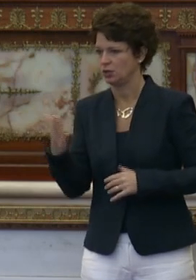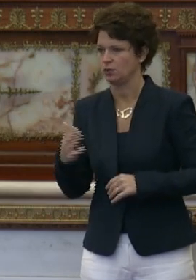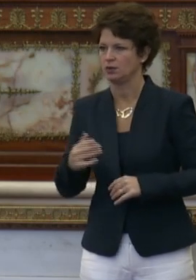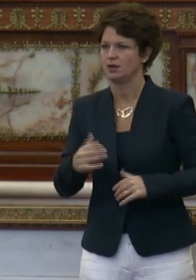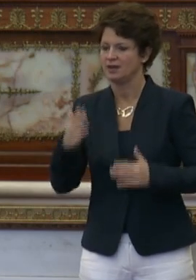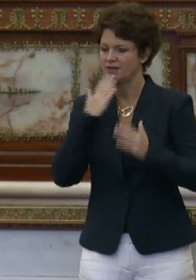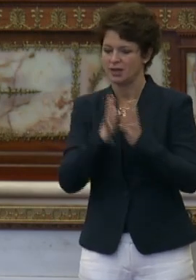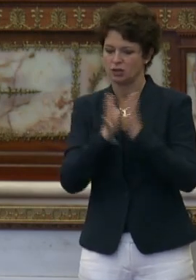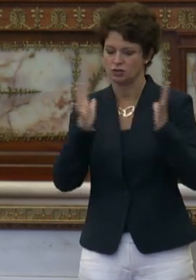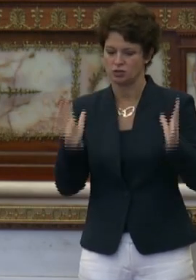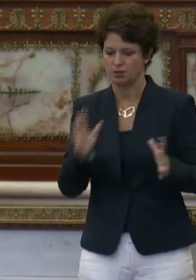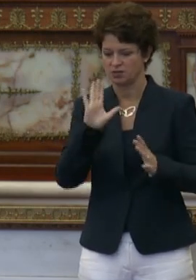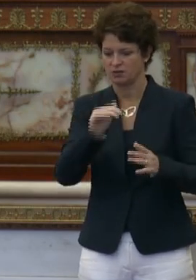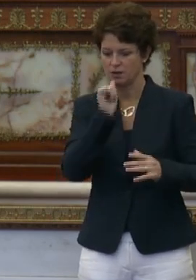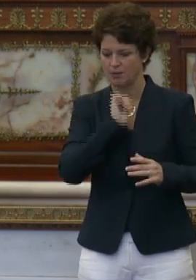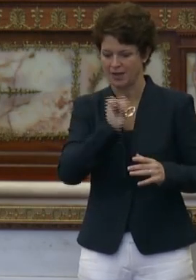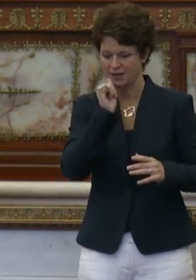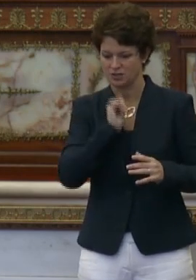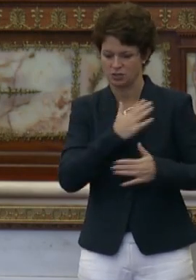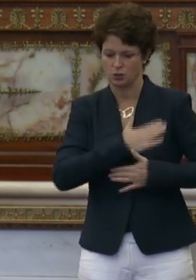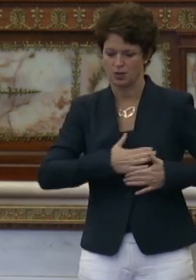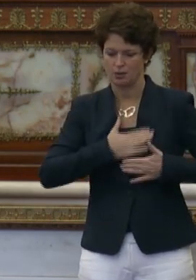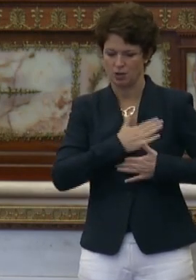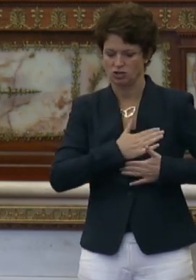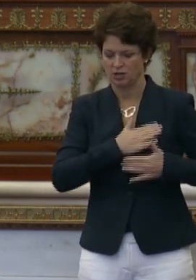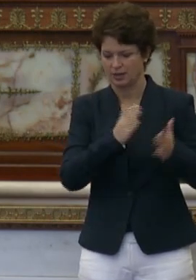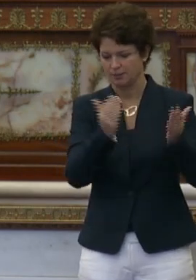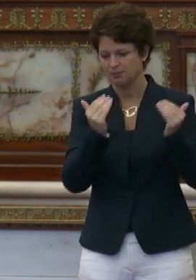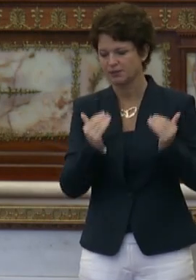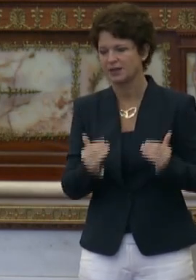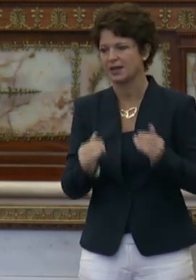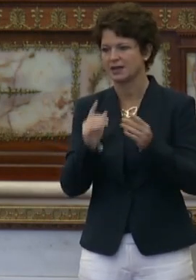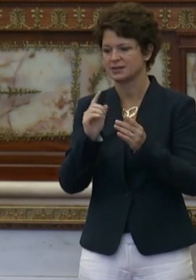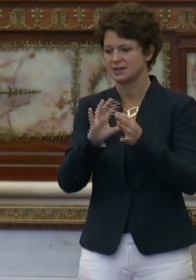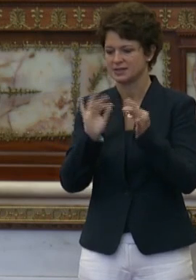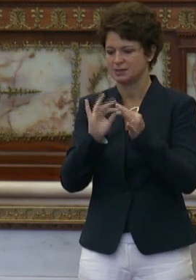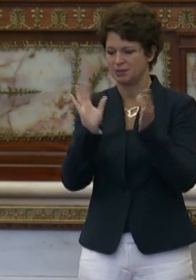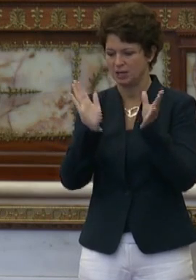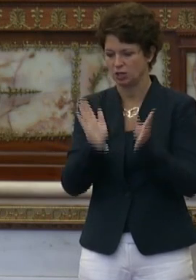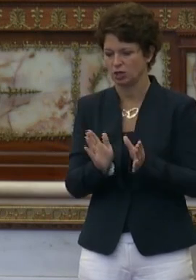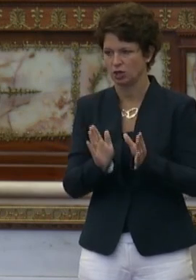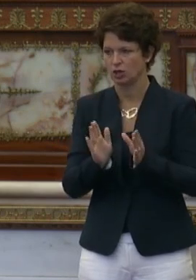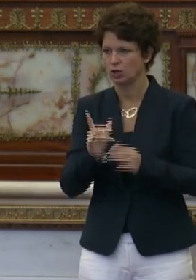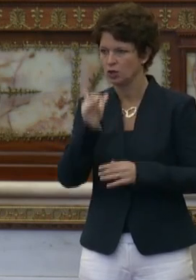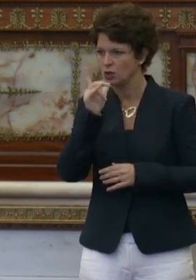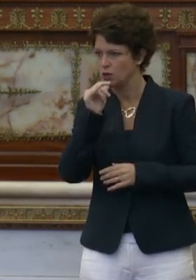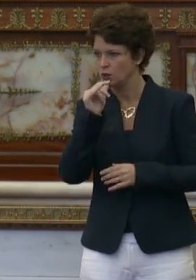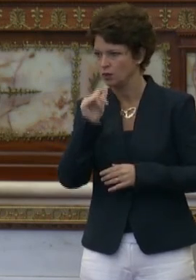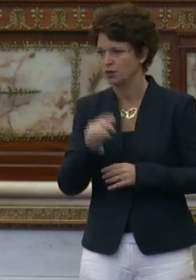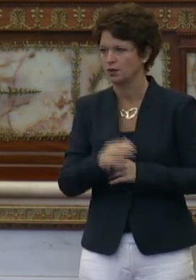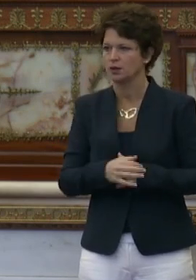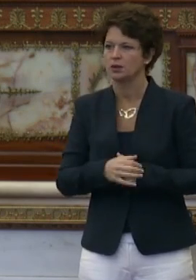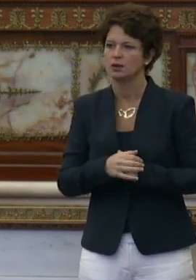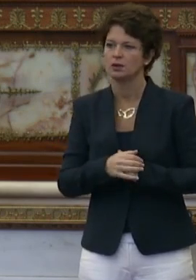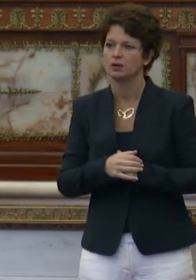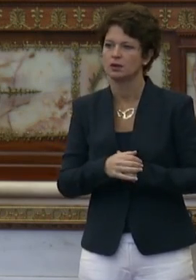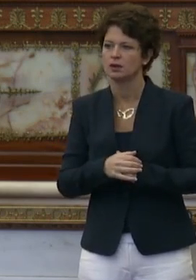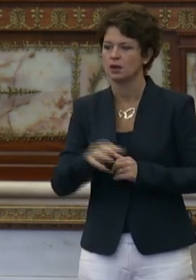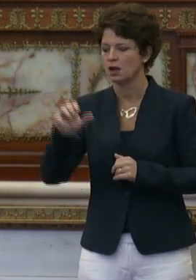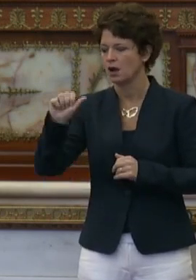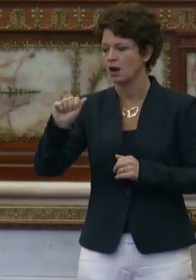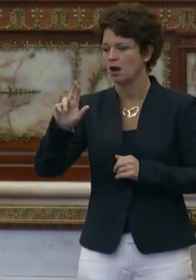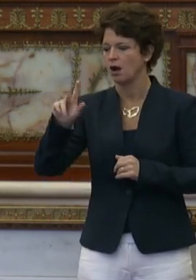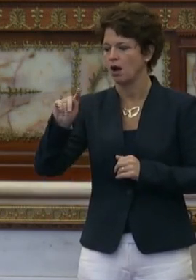Thank you. You're welcome. Thank you so very much for your patience. We greatly appreciate it. The next witness scheduled to testify, Mr. Decker. Onam